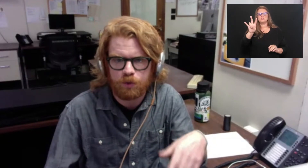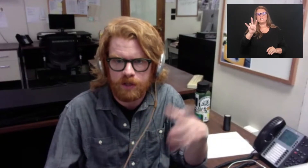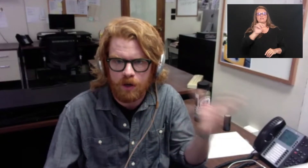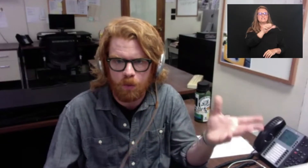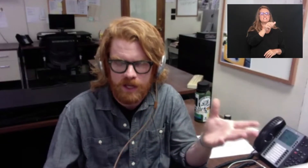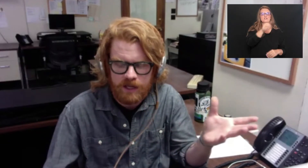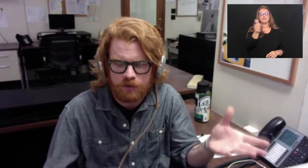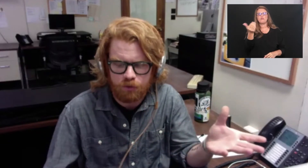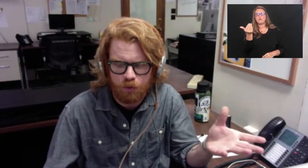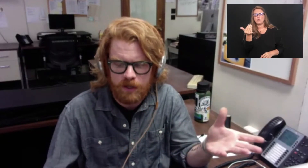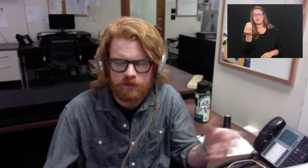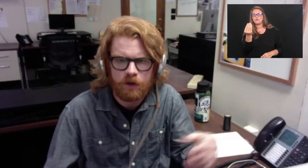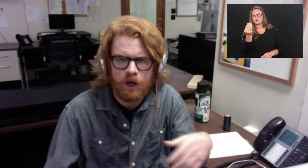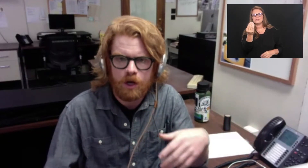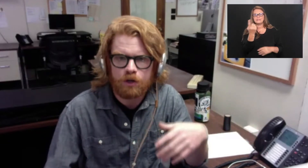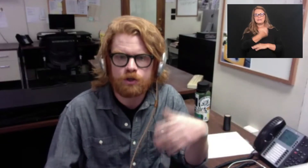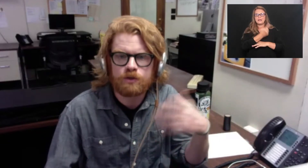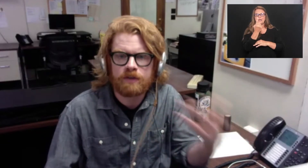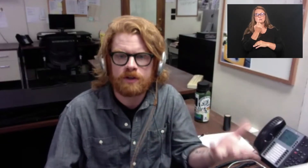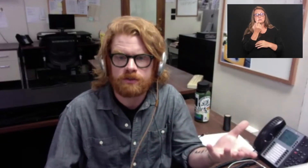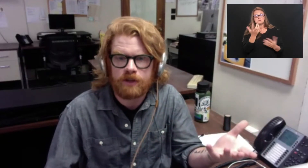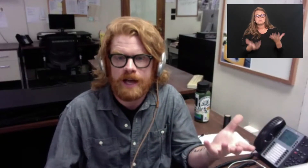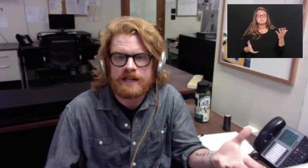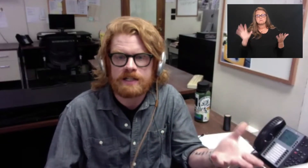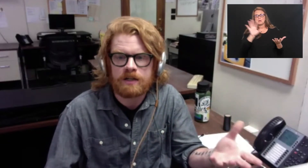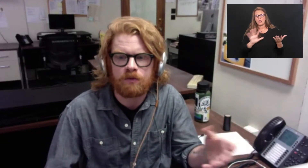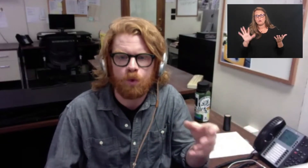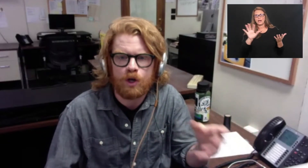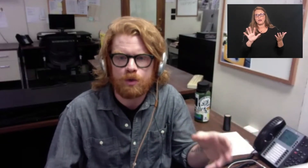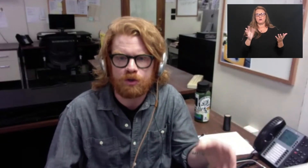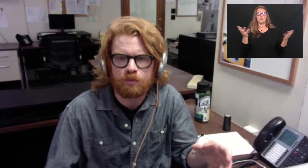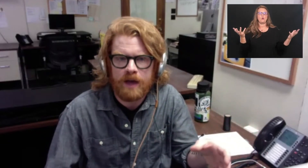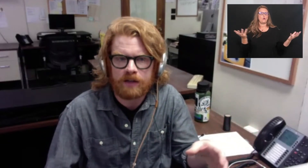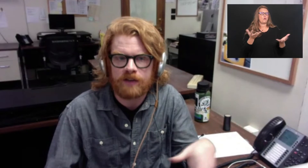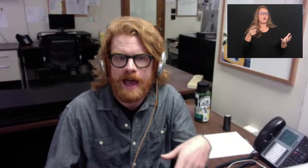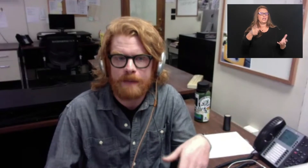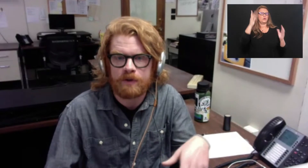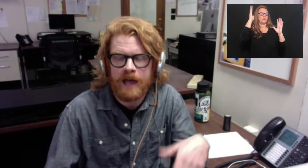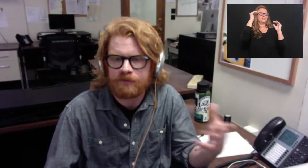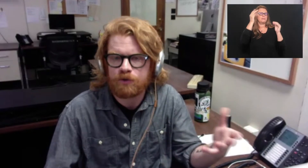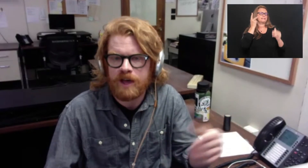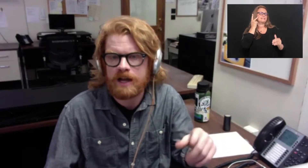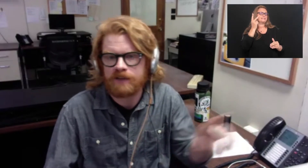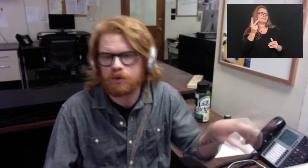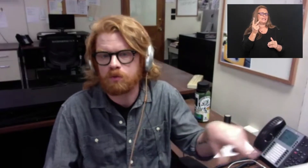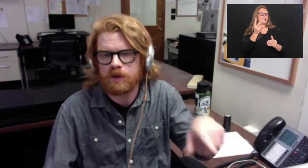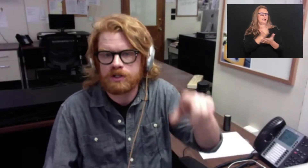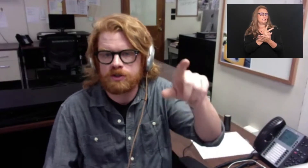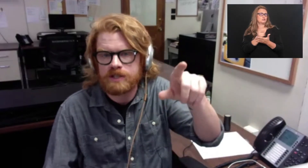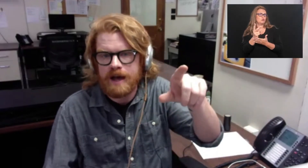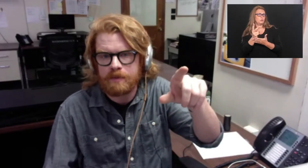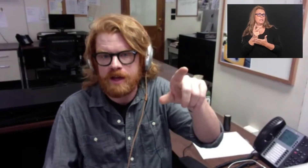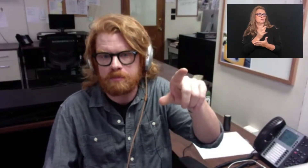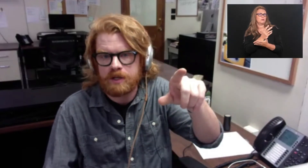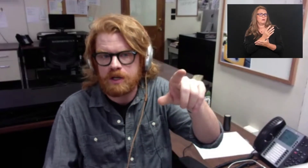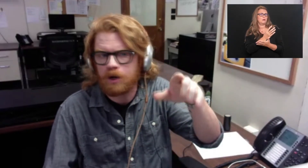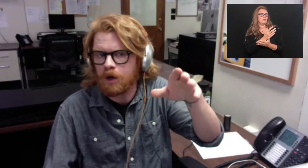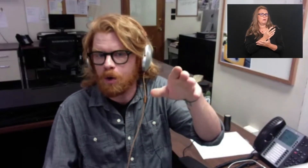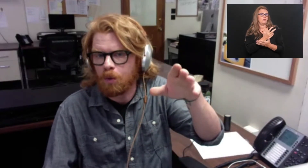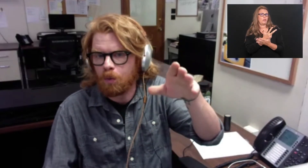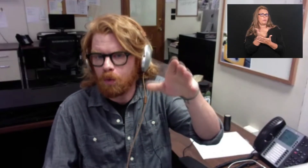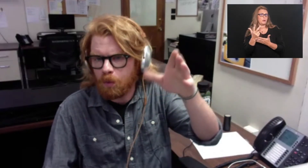somewhere between a week and 2 weeks. Could you give us an idea of what you expect to happen after that, after we reach the top of that